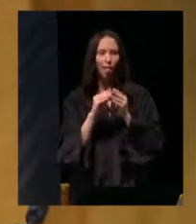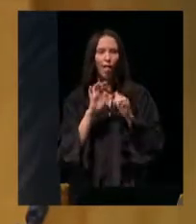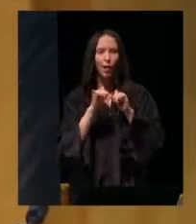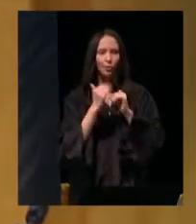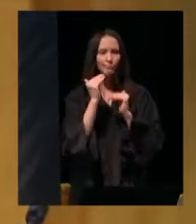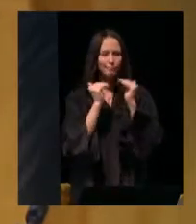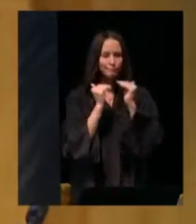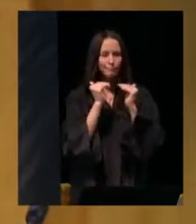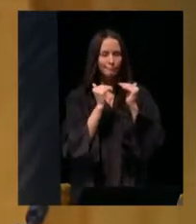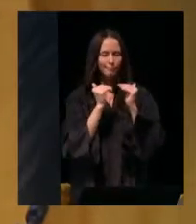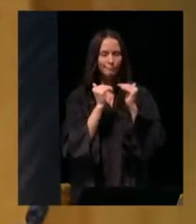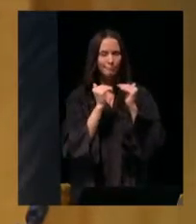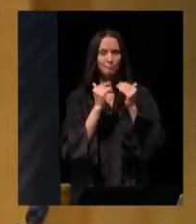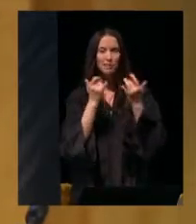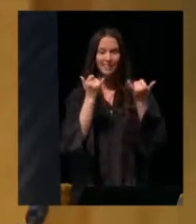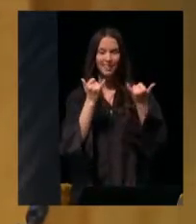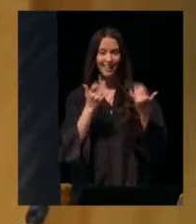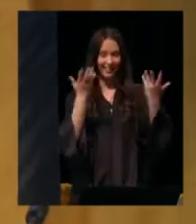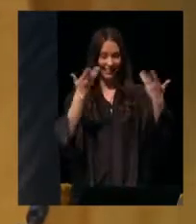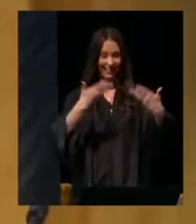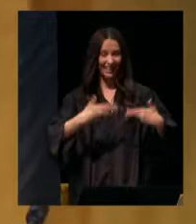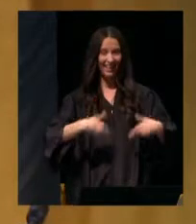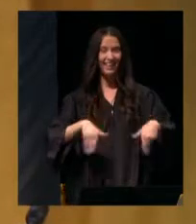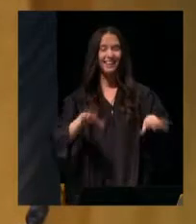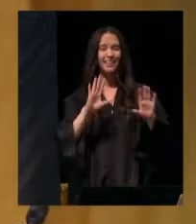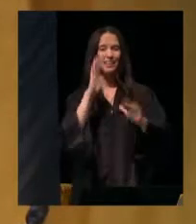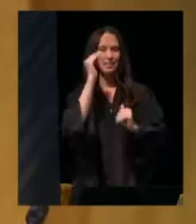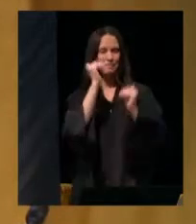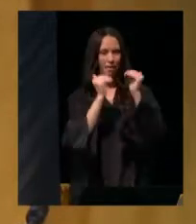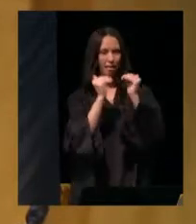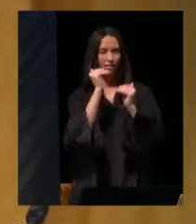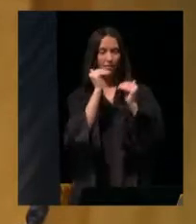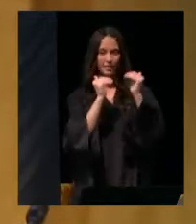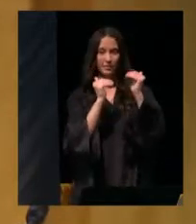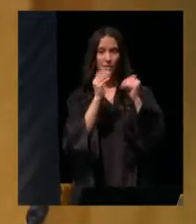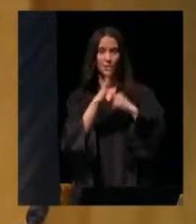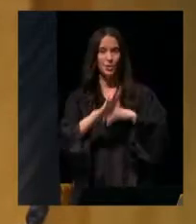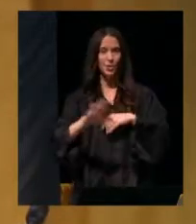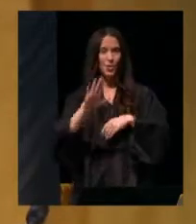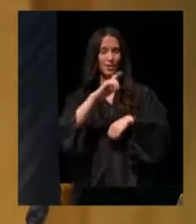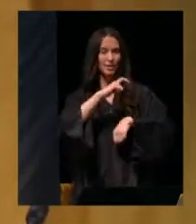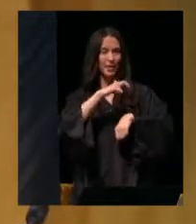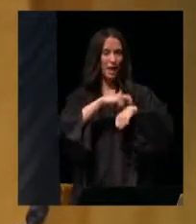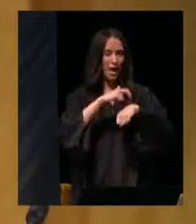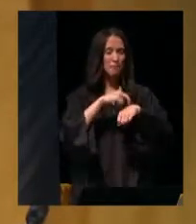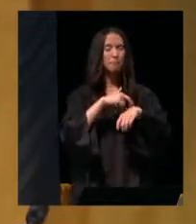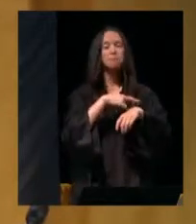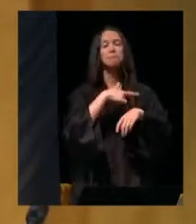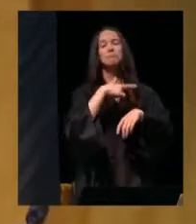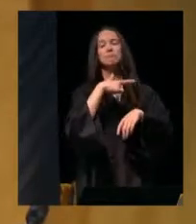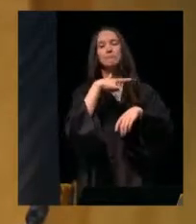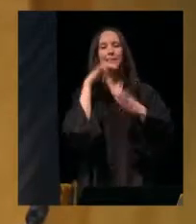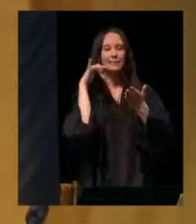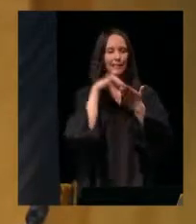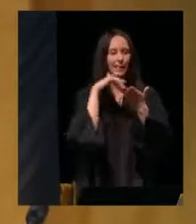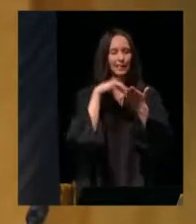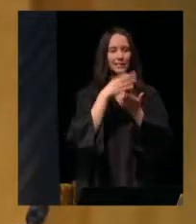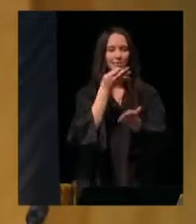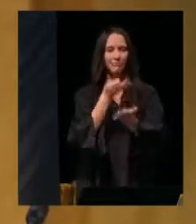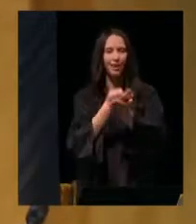The difference after today is that the balancing act on your time, studies, financial